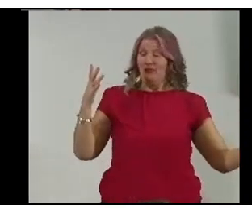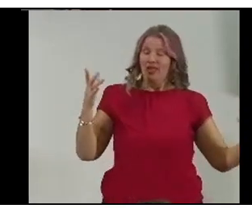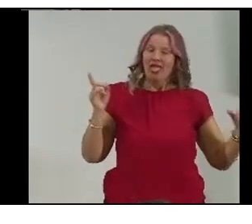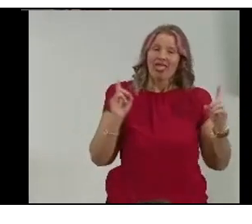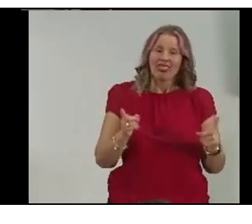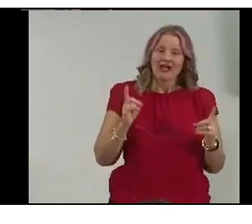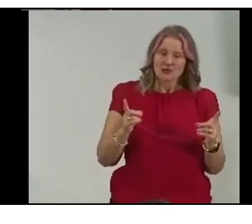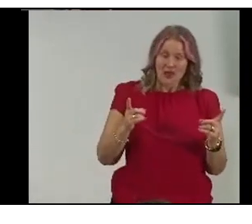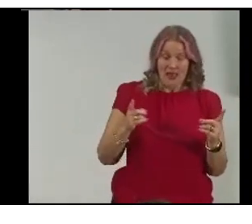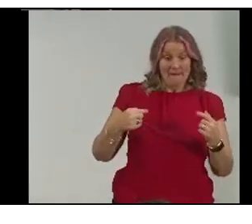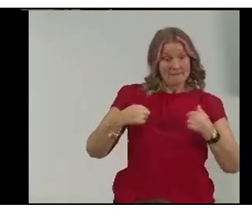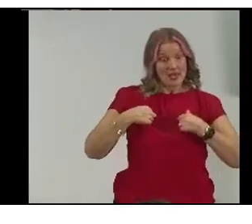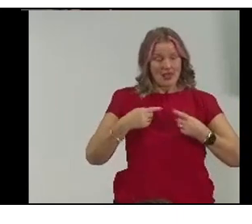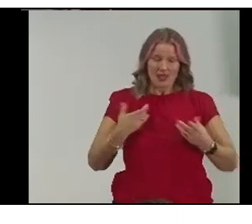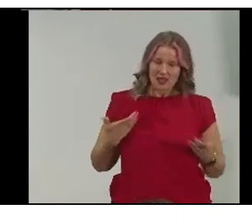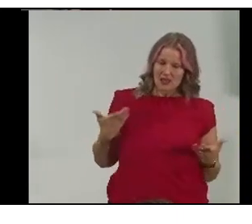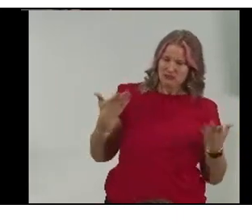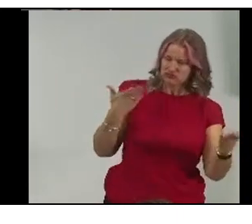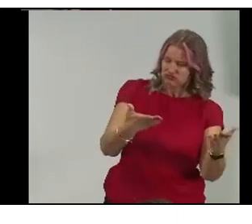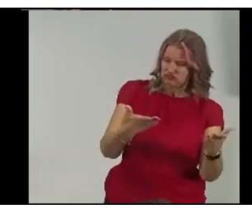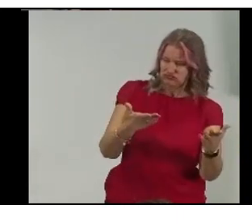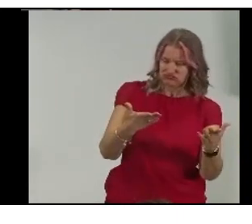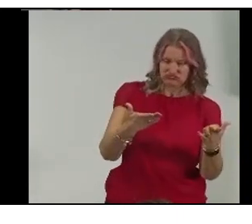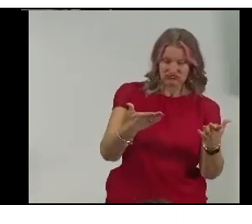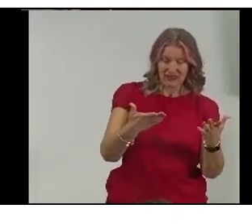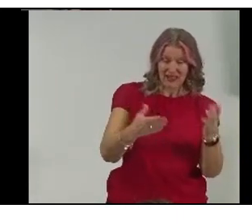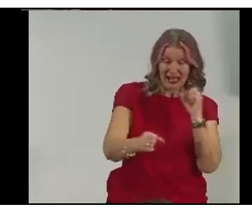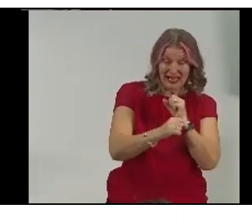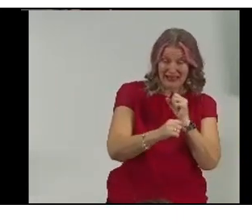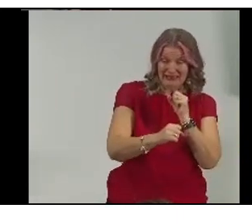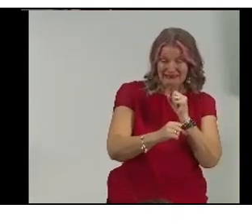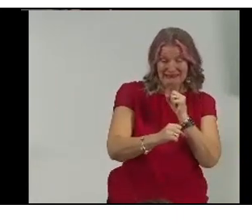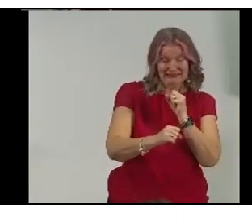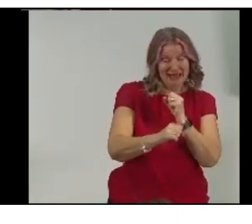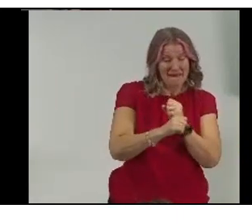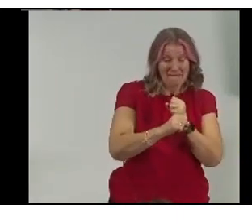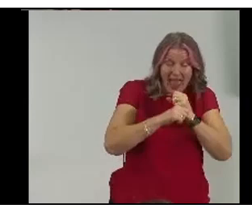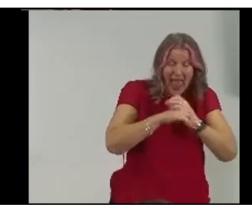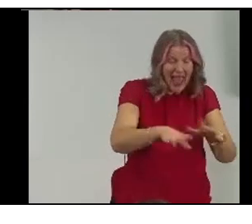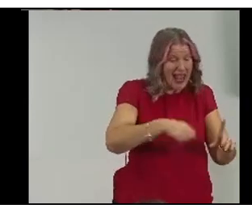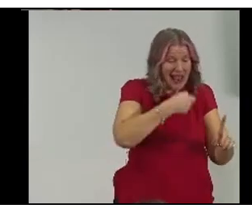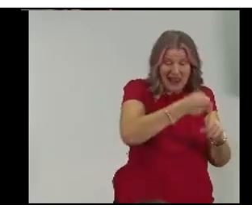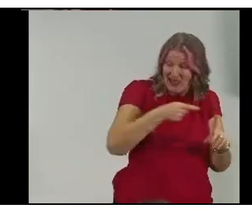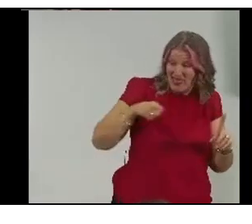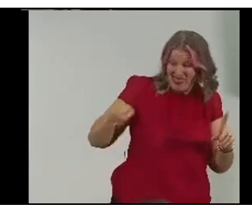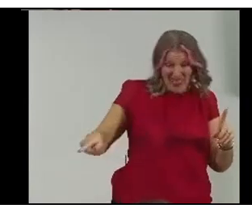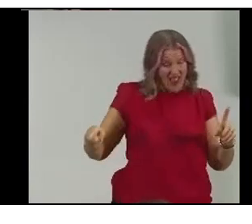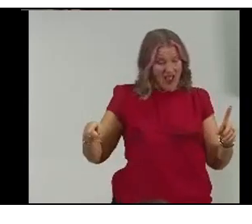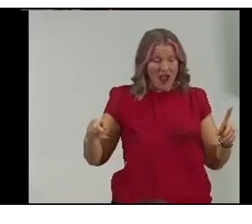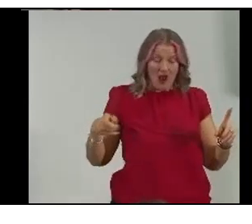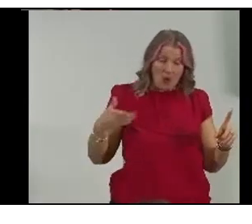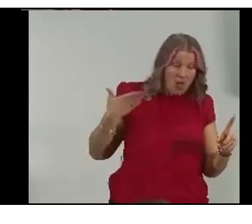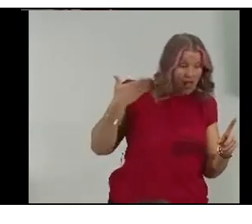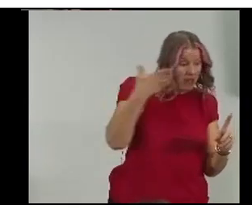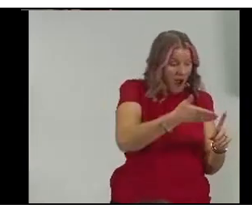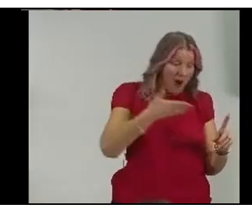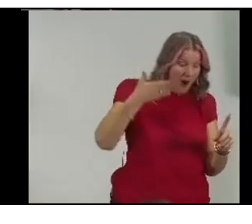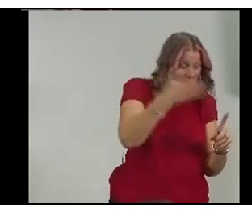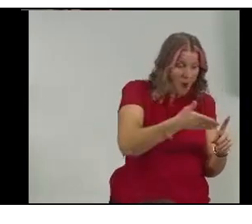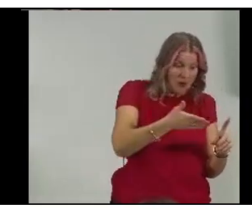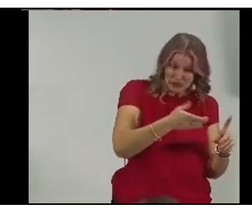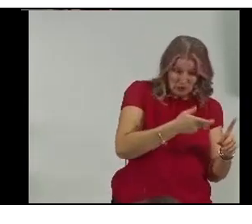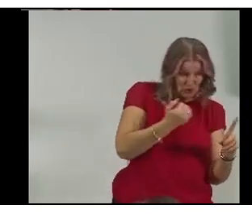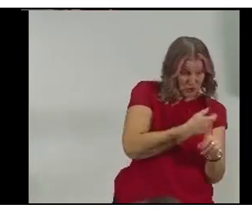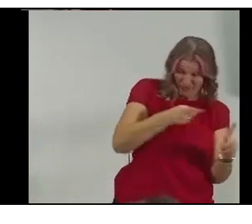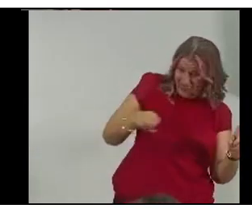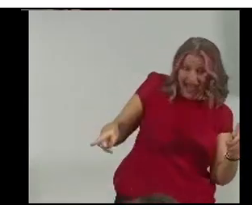me putting forward this campaign in Mexico, I was really like, it's a moment, we're going to get the corporates. And I would go to the same ones from here and say, you're doing